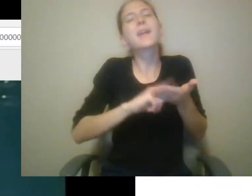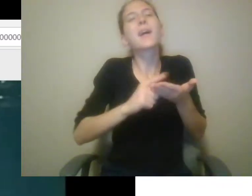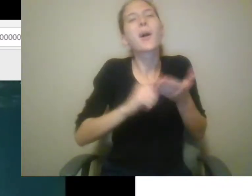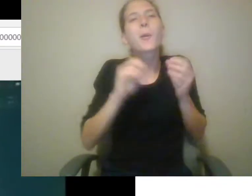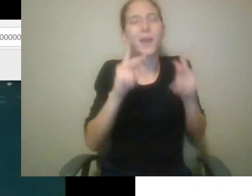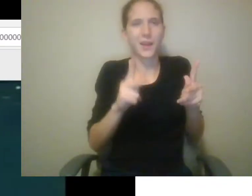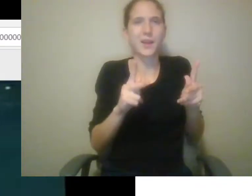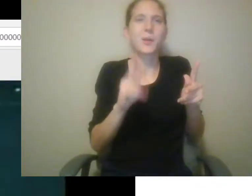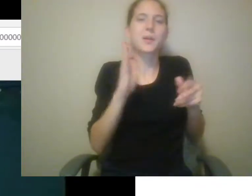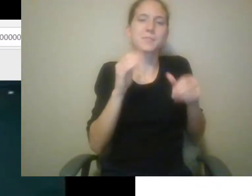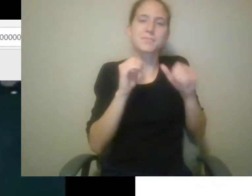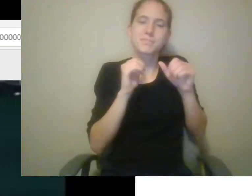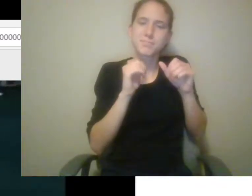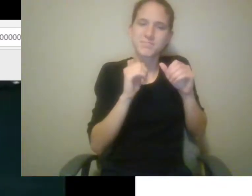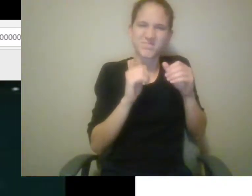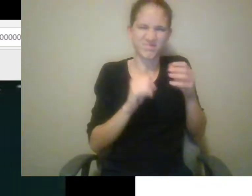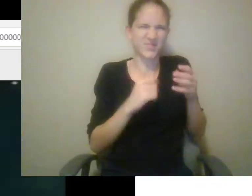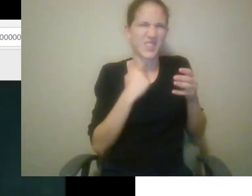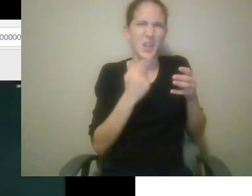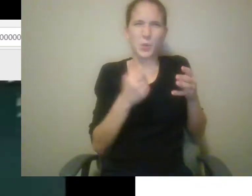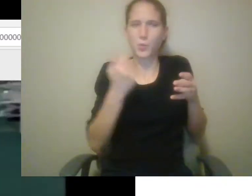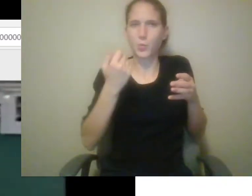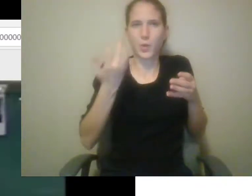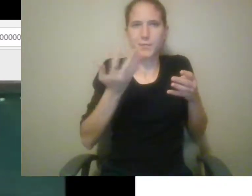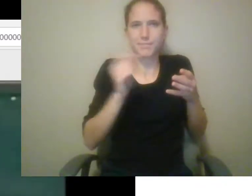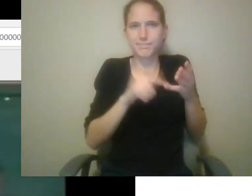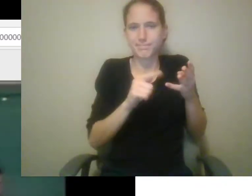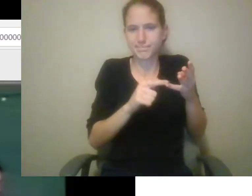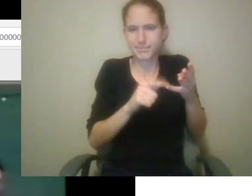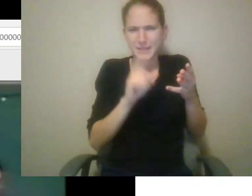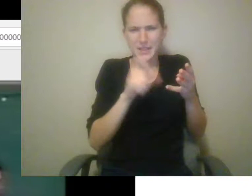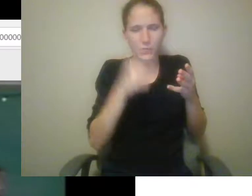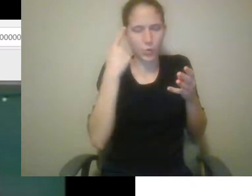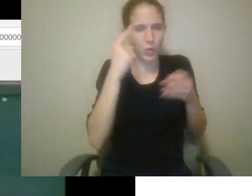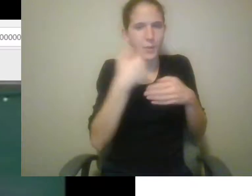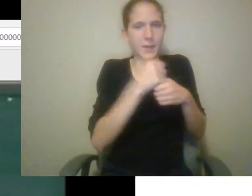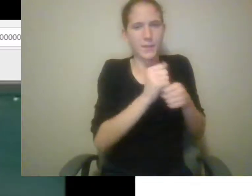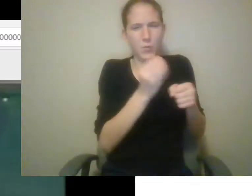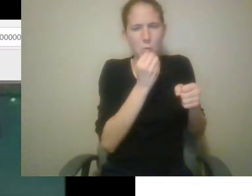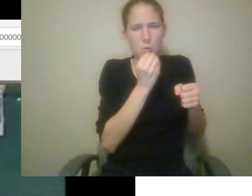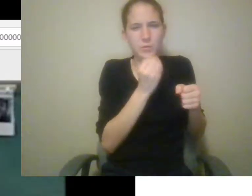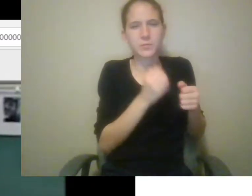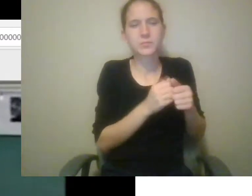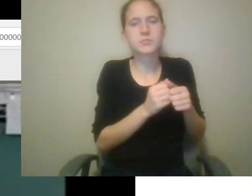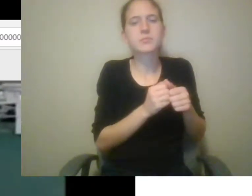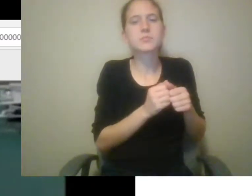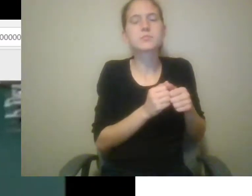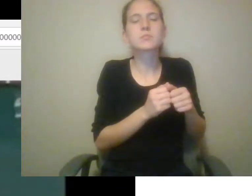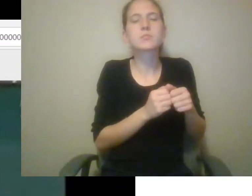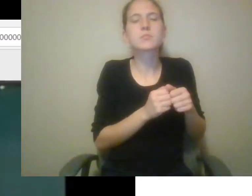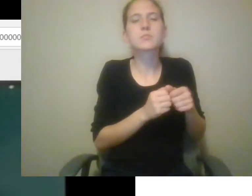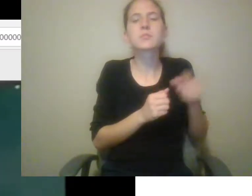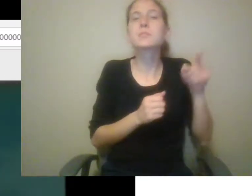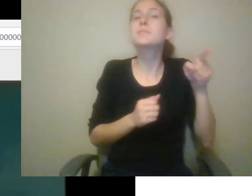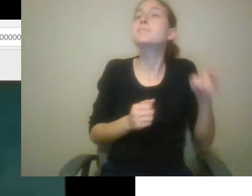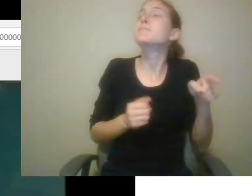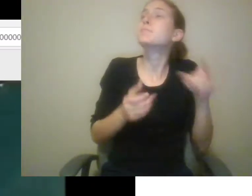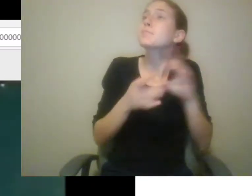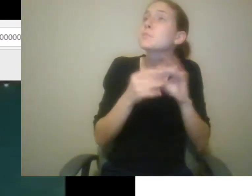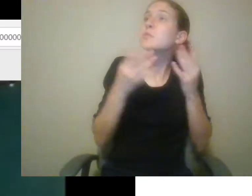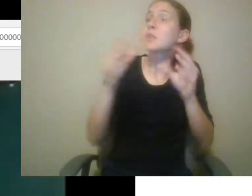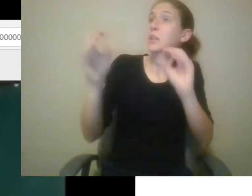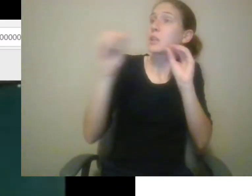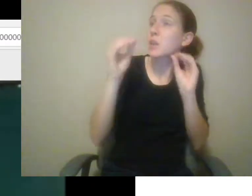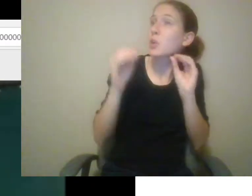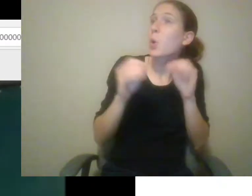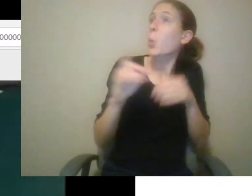up here then. Let's write down what she has up to this point. all we have is where you find it and where its job is. Okay, then let's pick it up